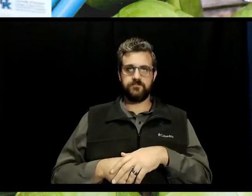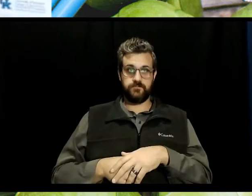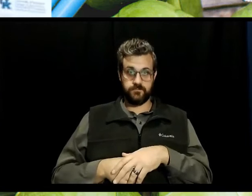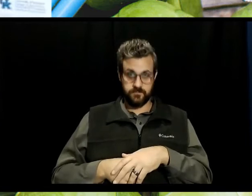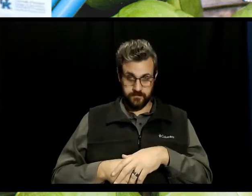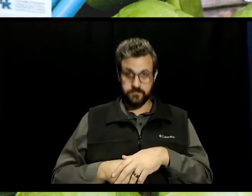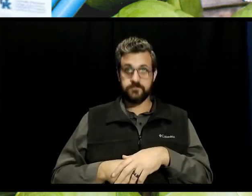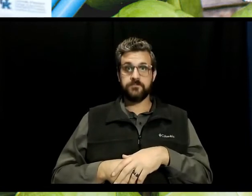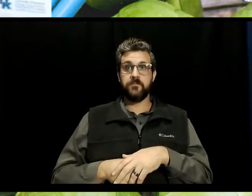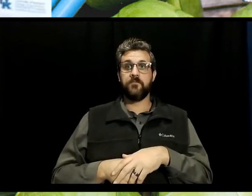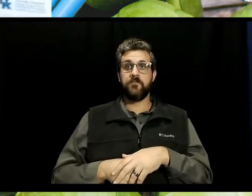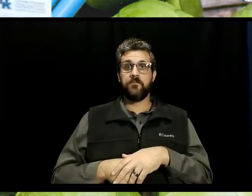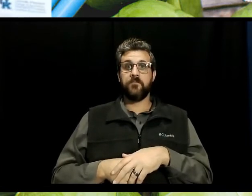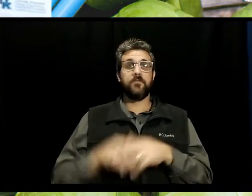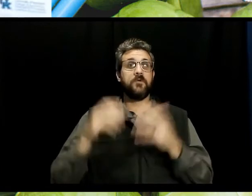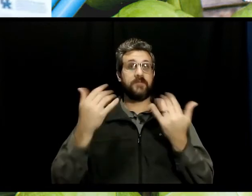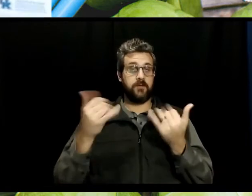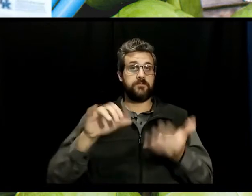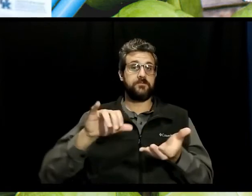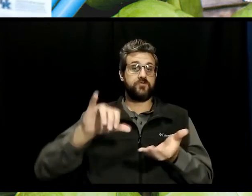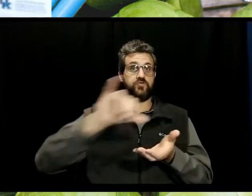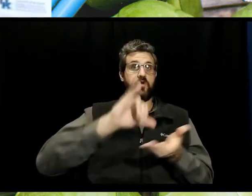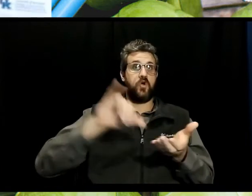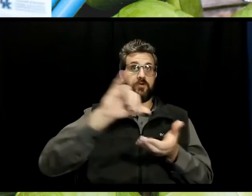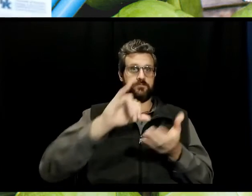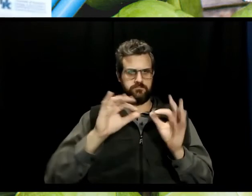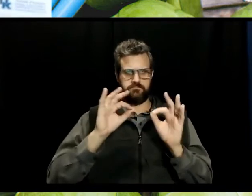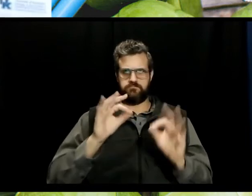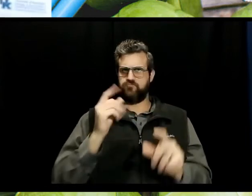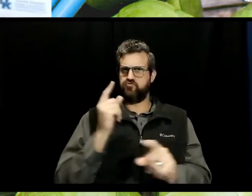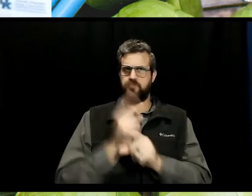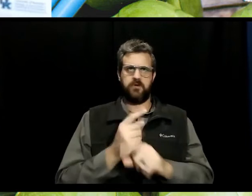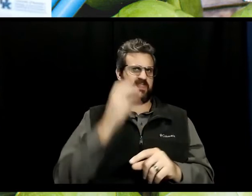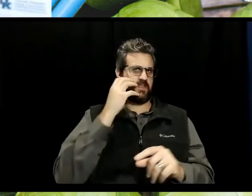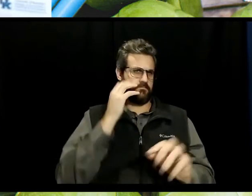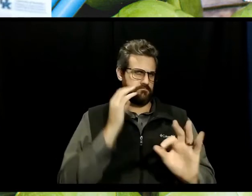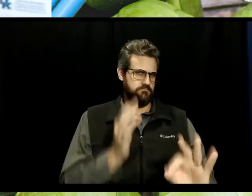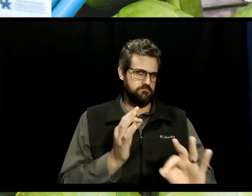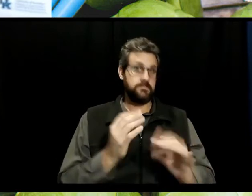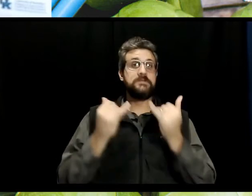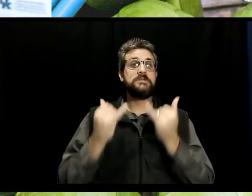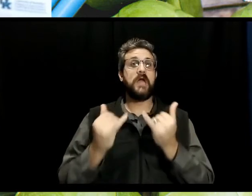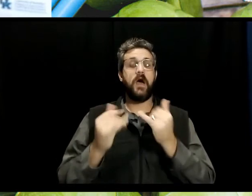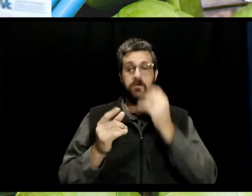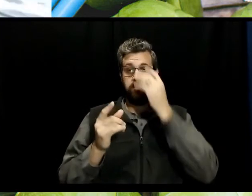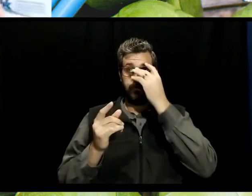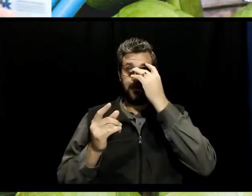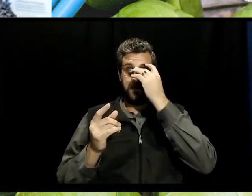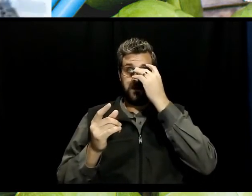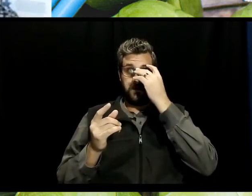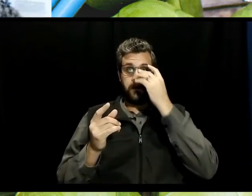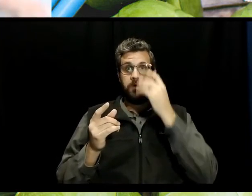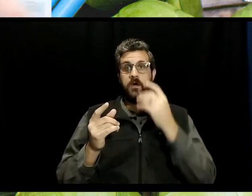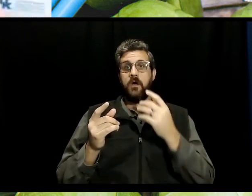my cream sauce has set up nicely, and I am now going to